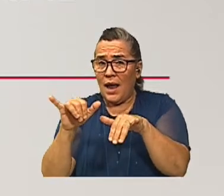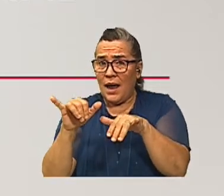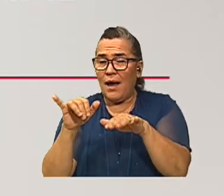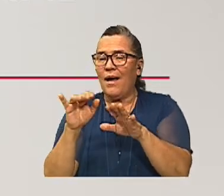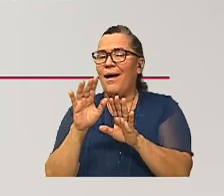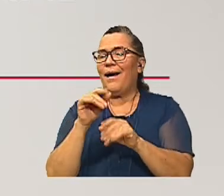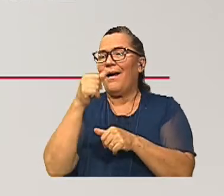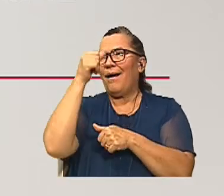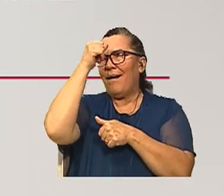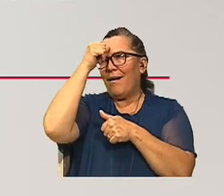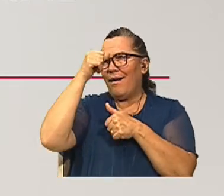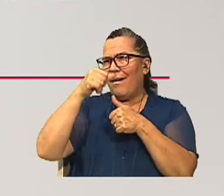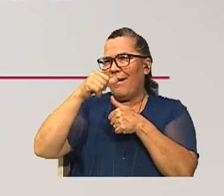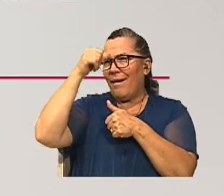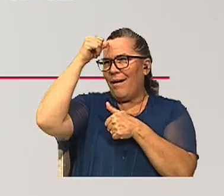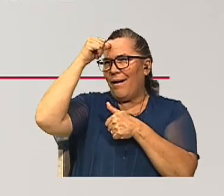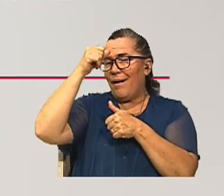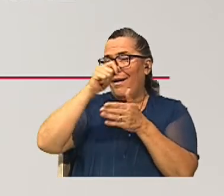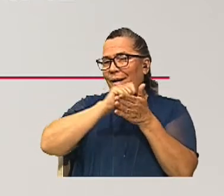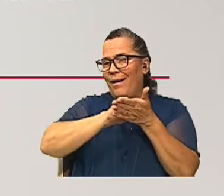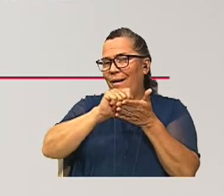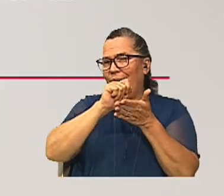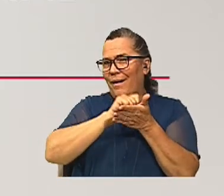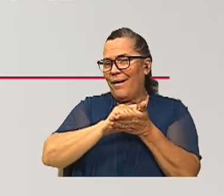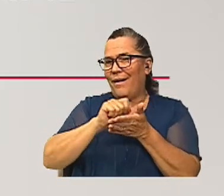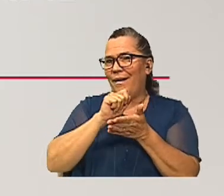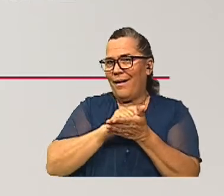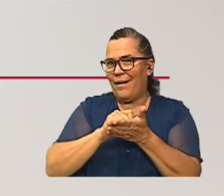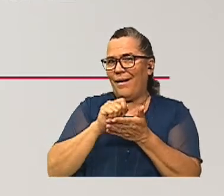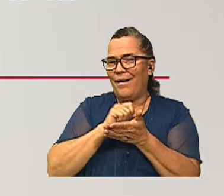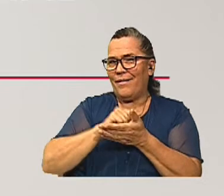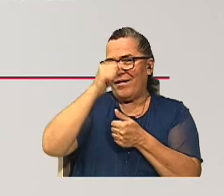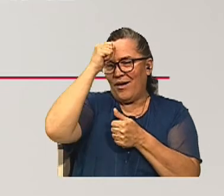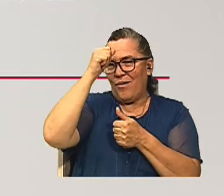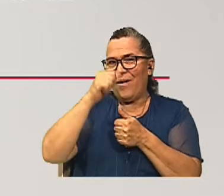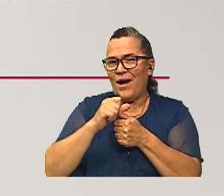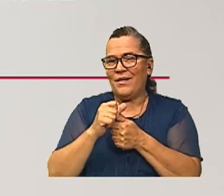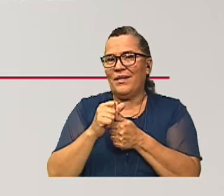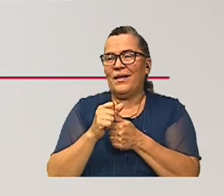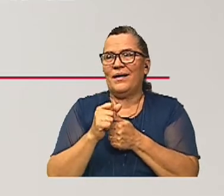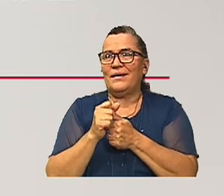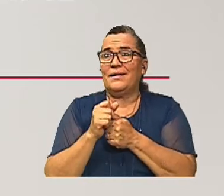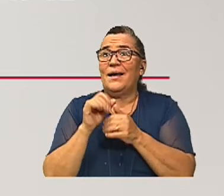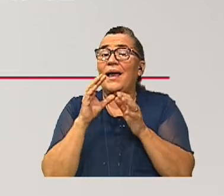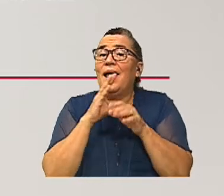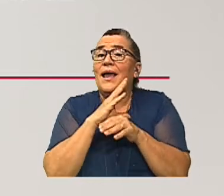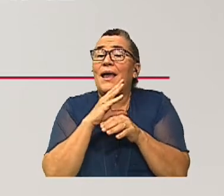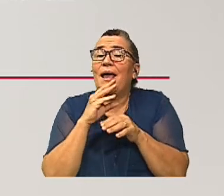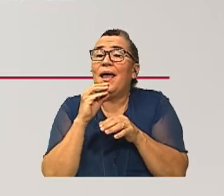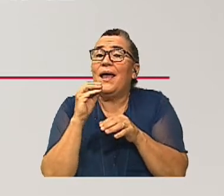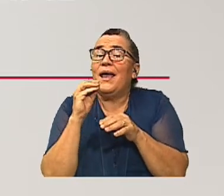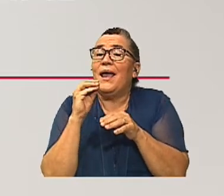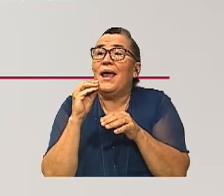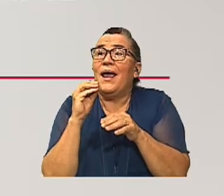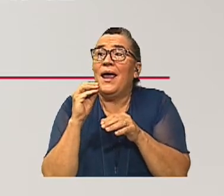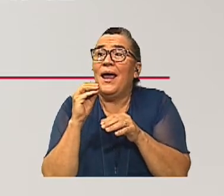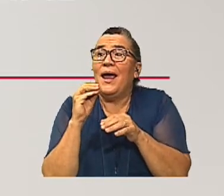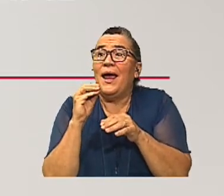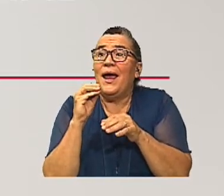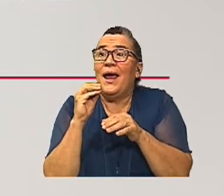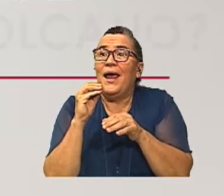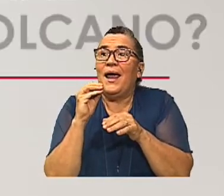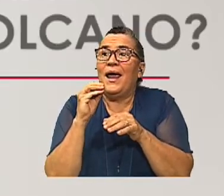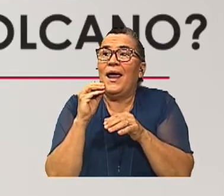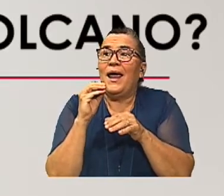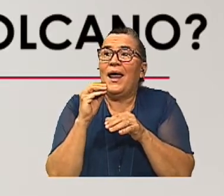Okay, remember to take notes, right? Remember the notes. And the other